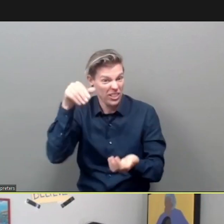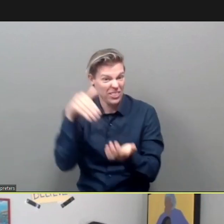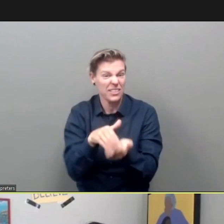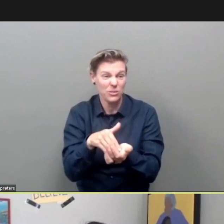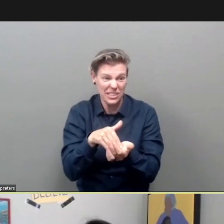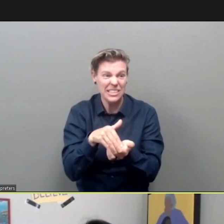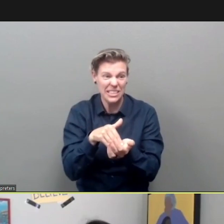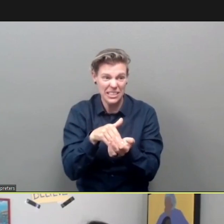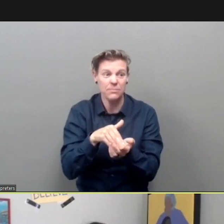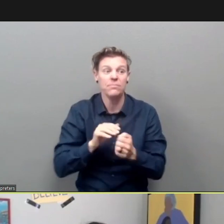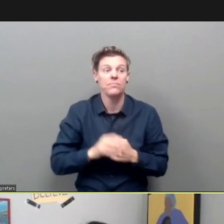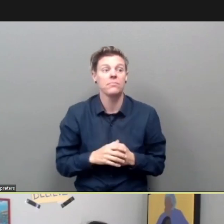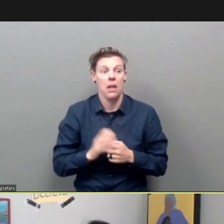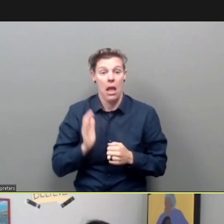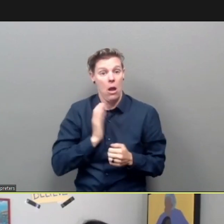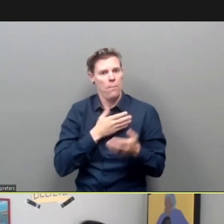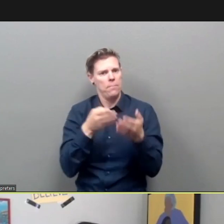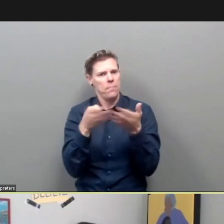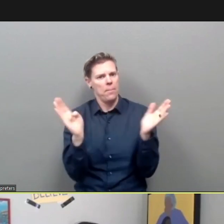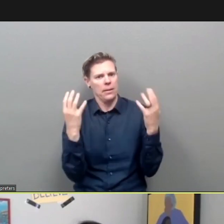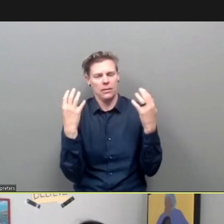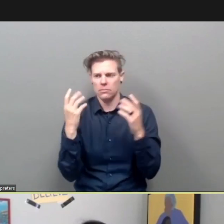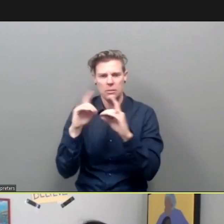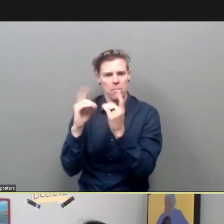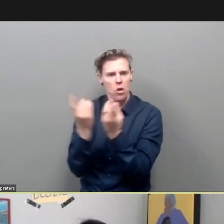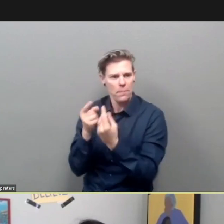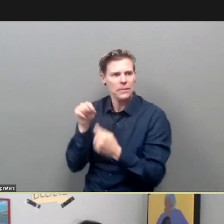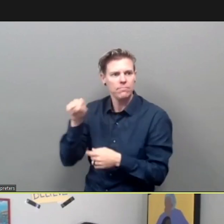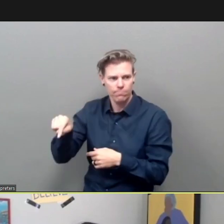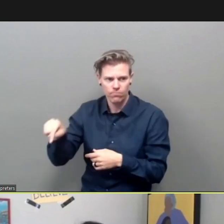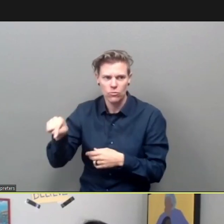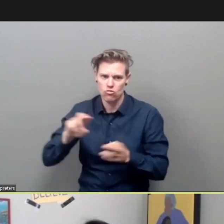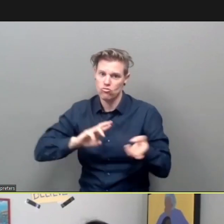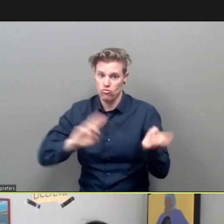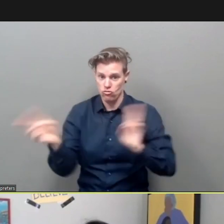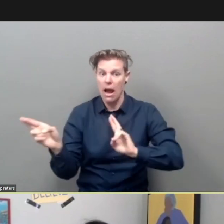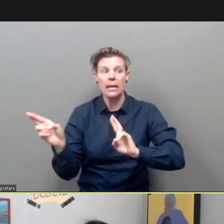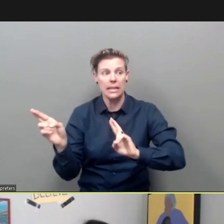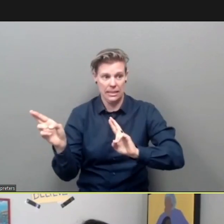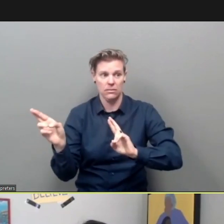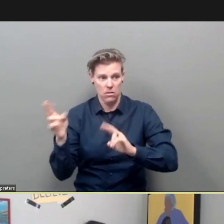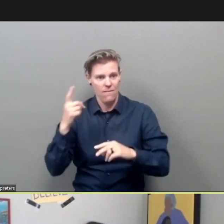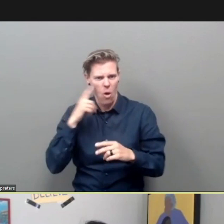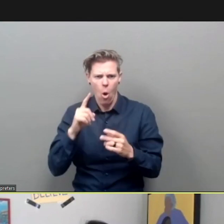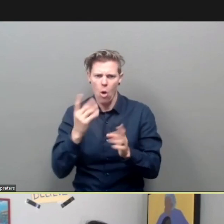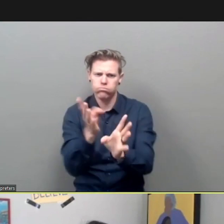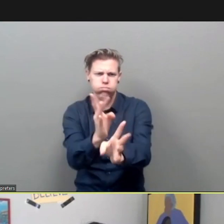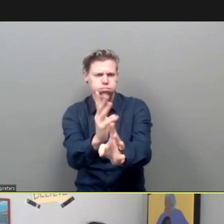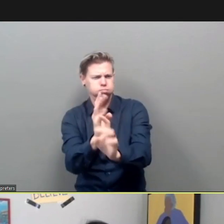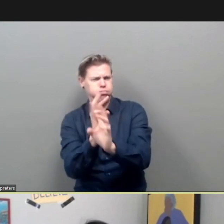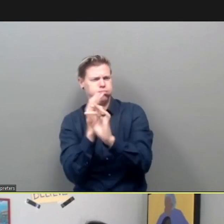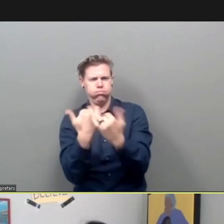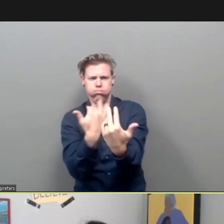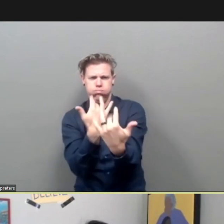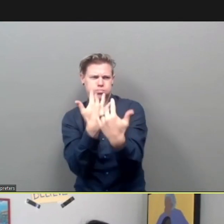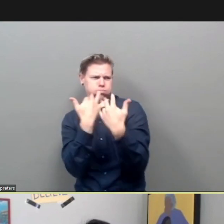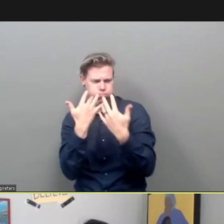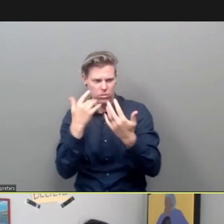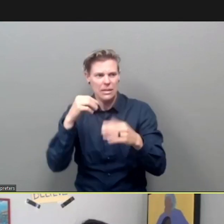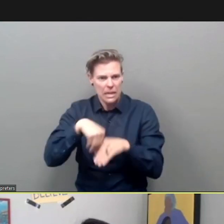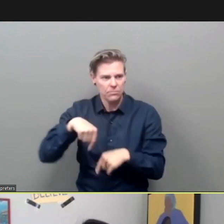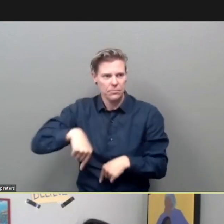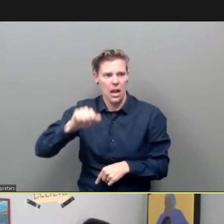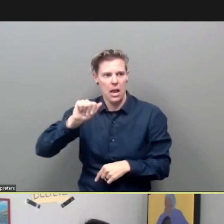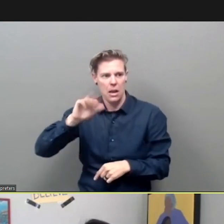up as well. And they're going to have some mass vaccination sites in Albuquerque, in Las Cruces and Santa Fe, in some